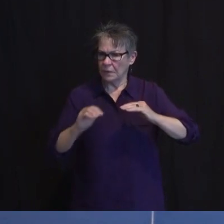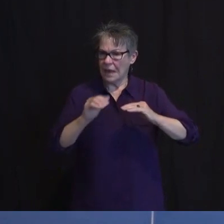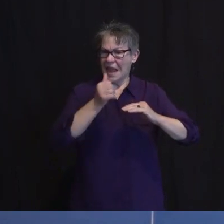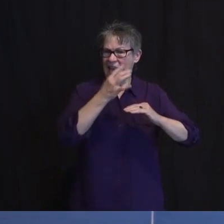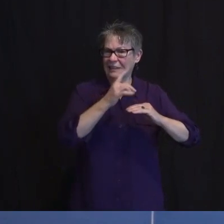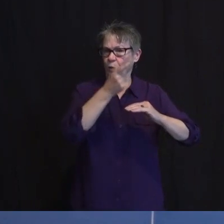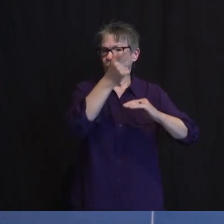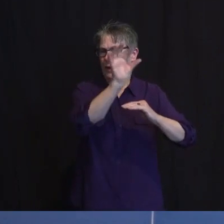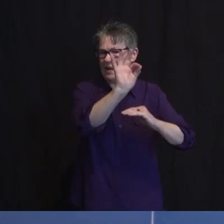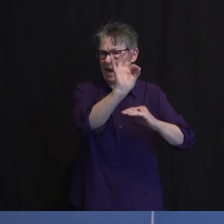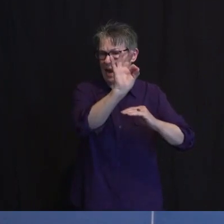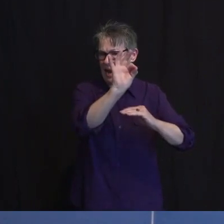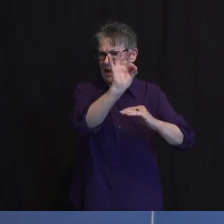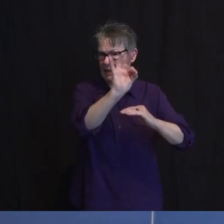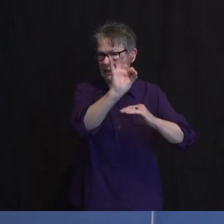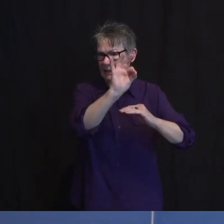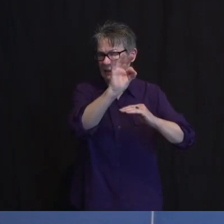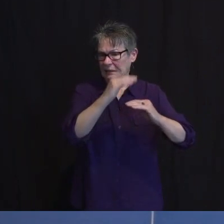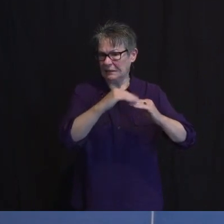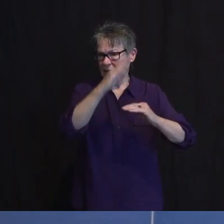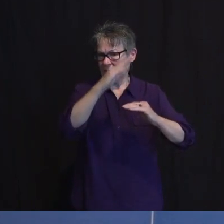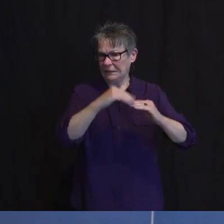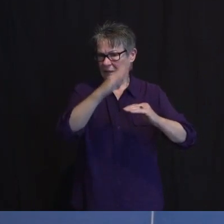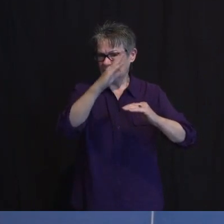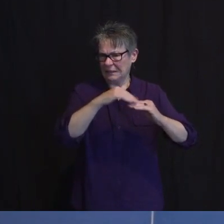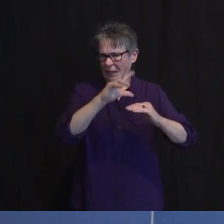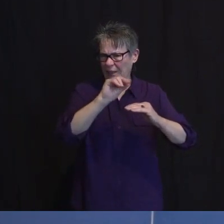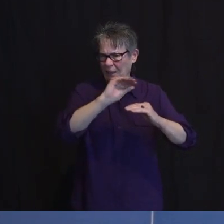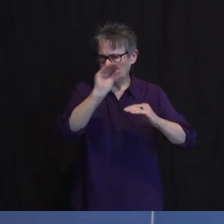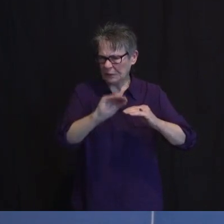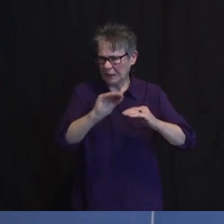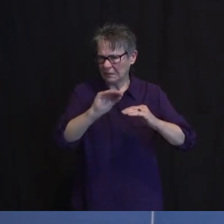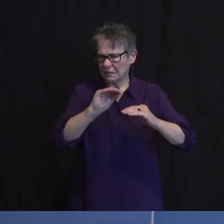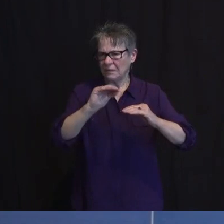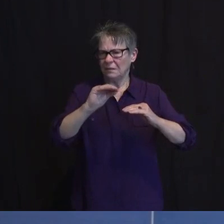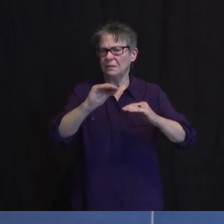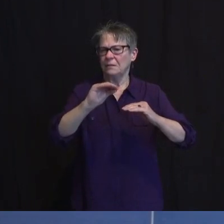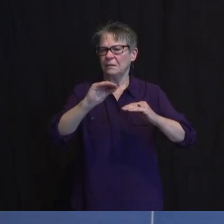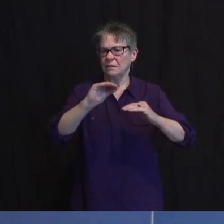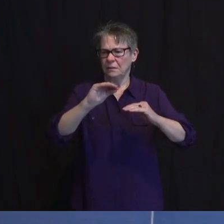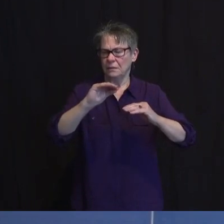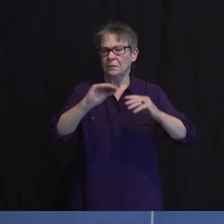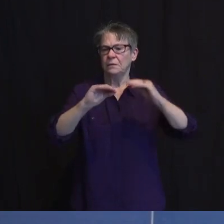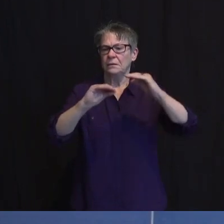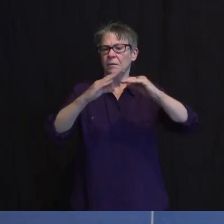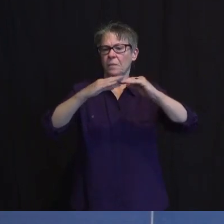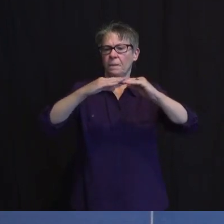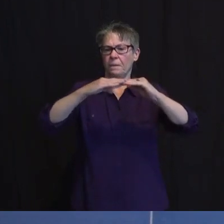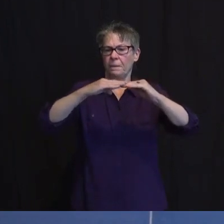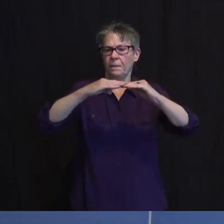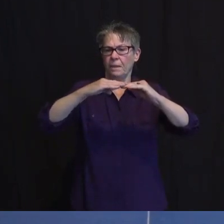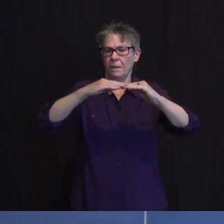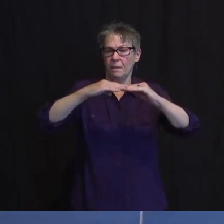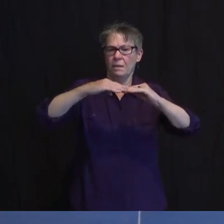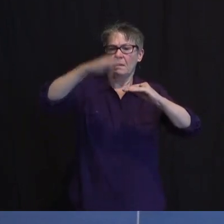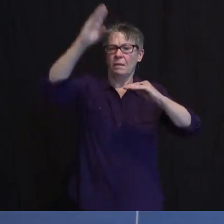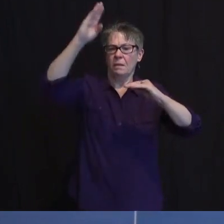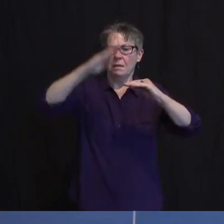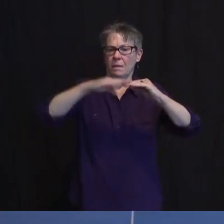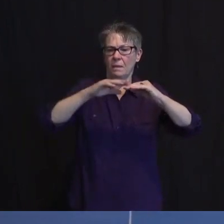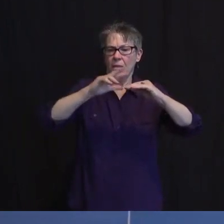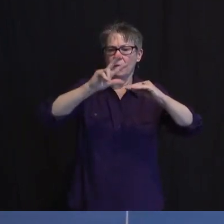65 to 79, 32.8%, and over 80, 45.5%.